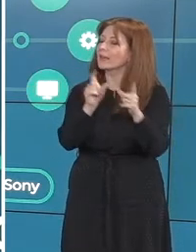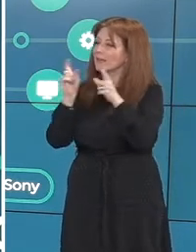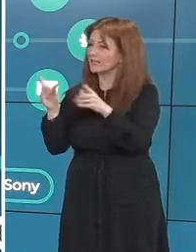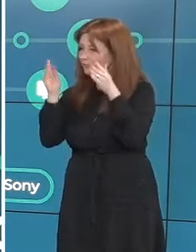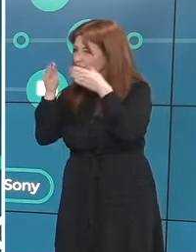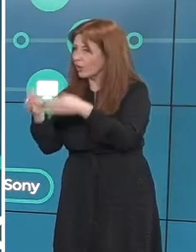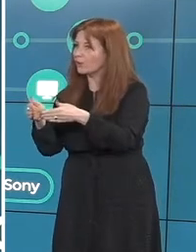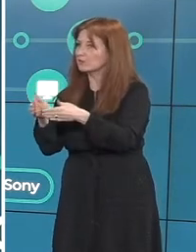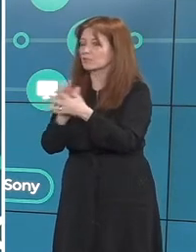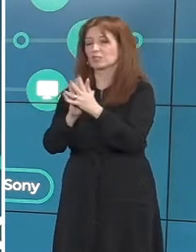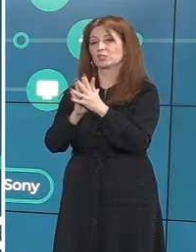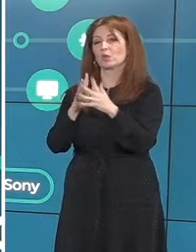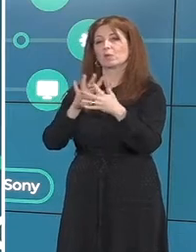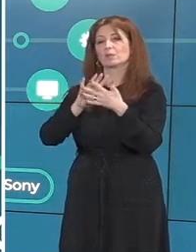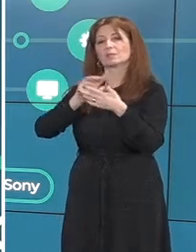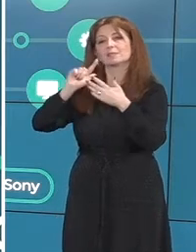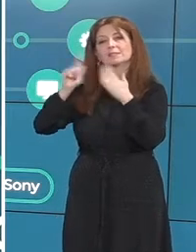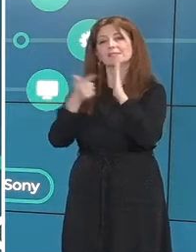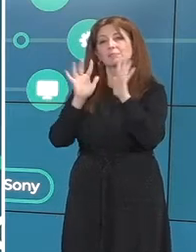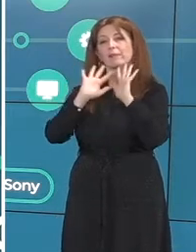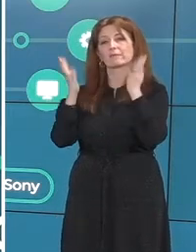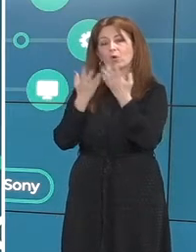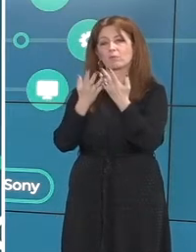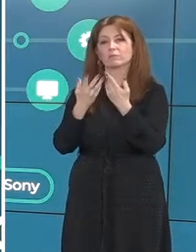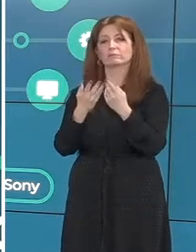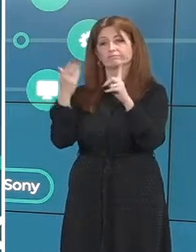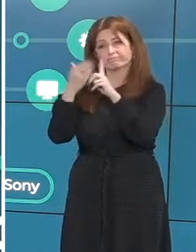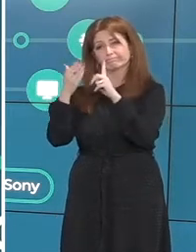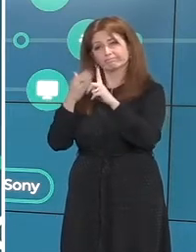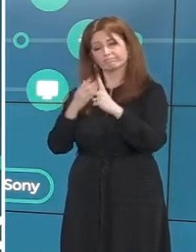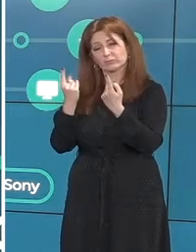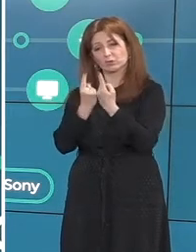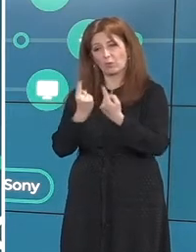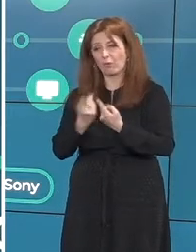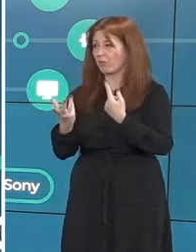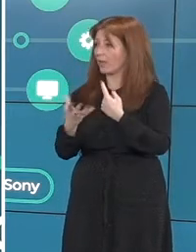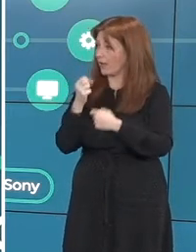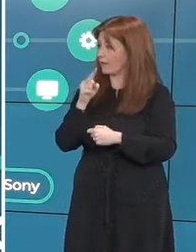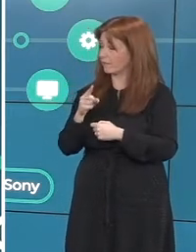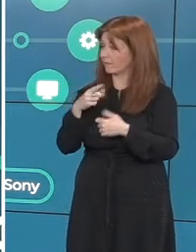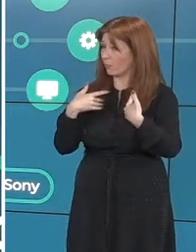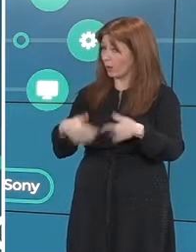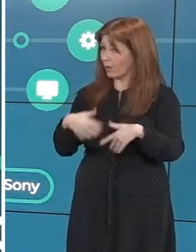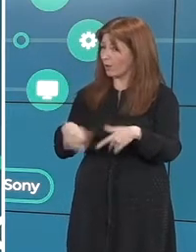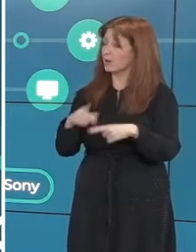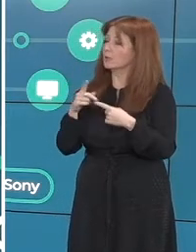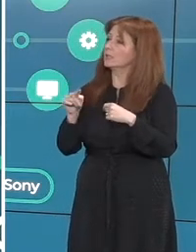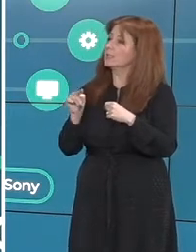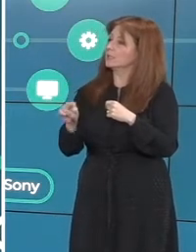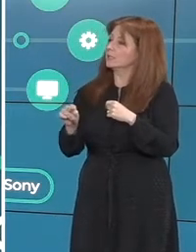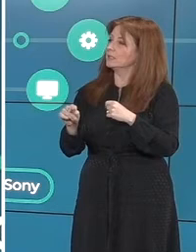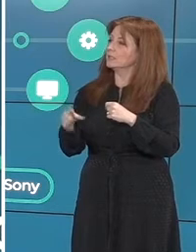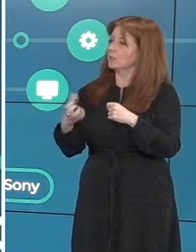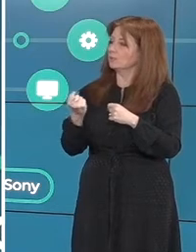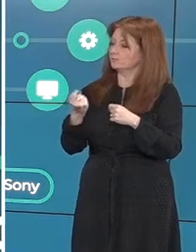Business Disability Forum. They have an incredible benchmarking tool, completely free and open source, called the Accessibility Maturity Model, that we and 50